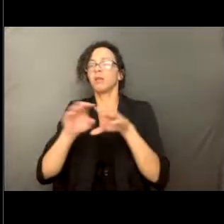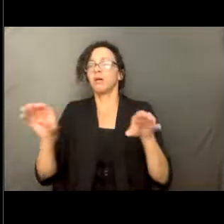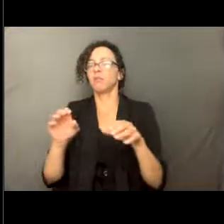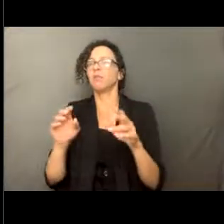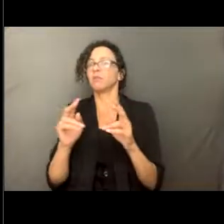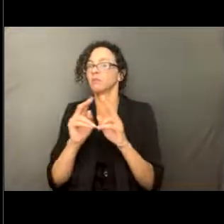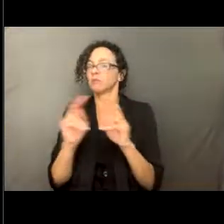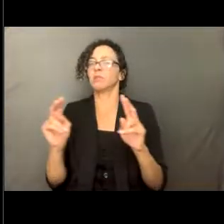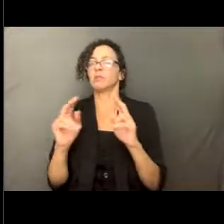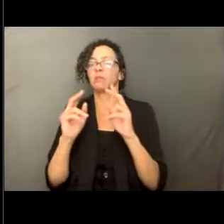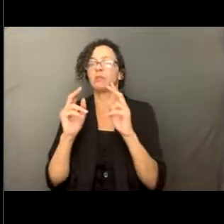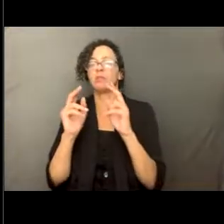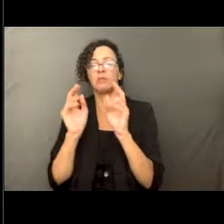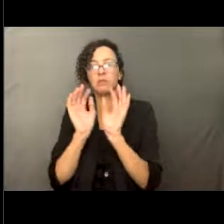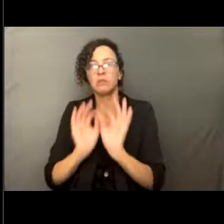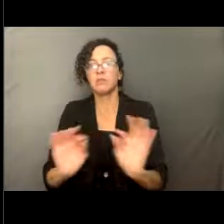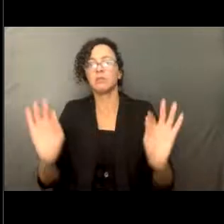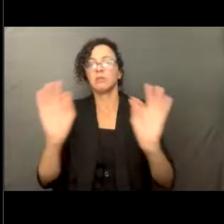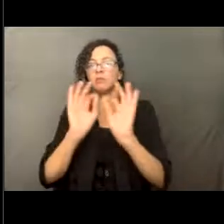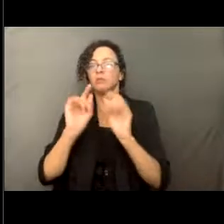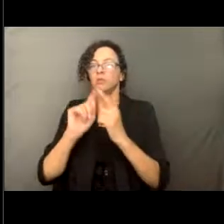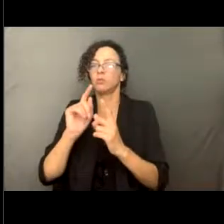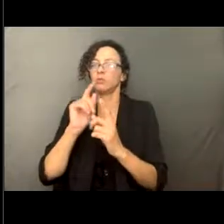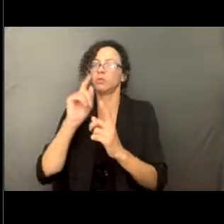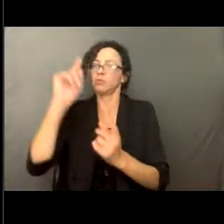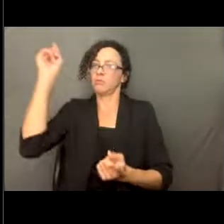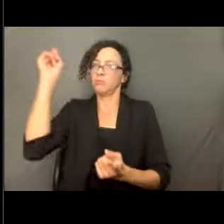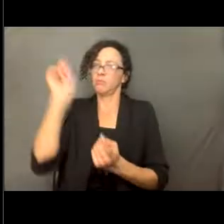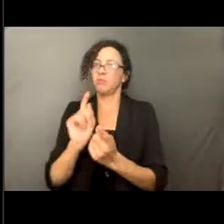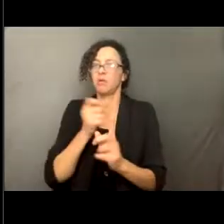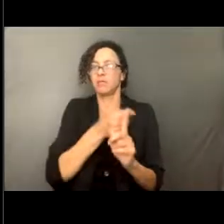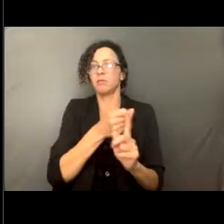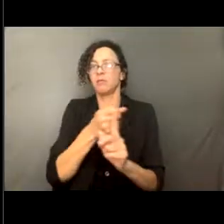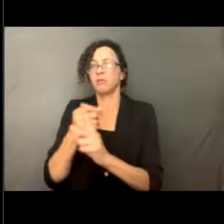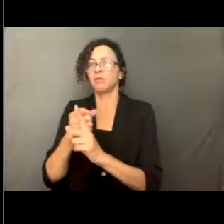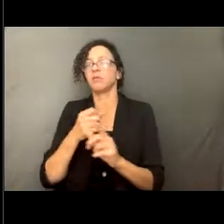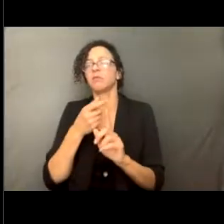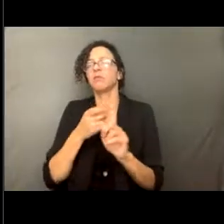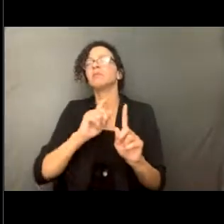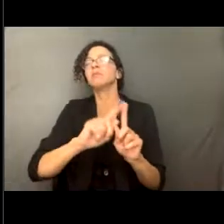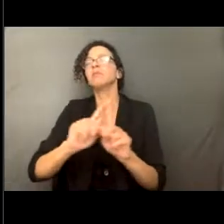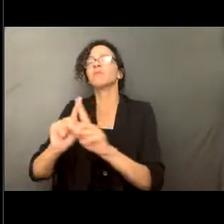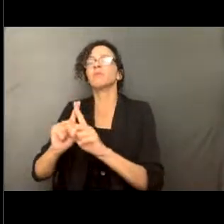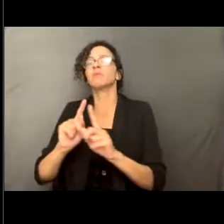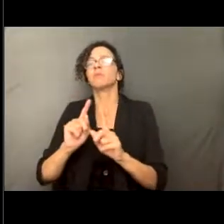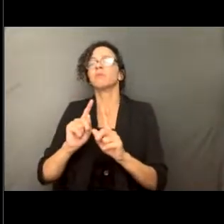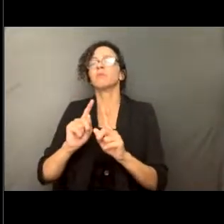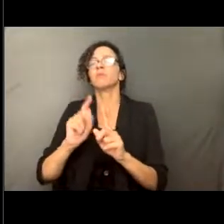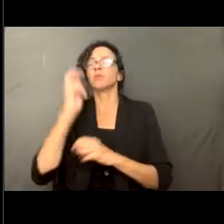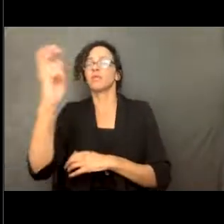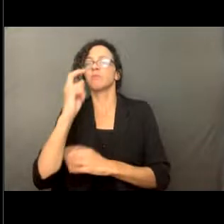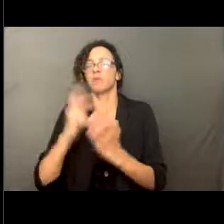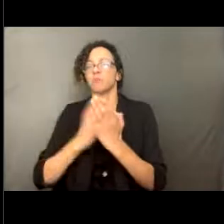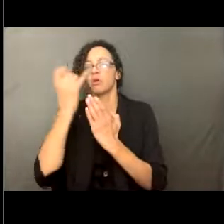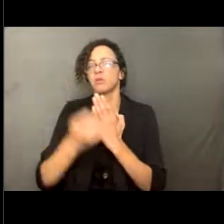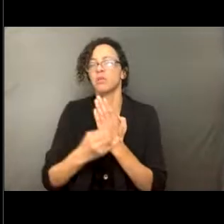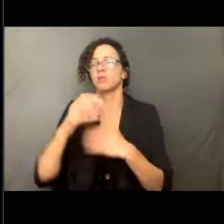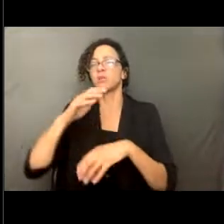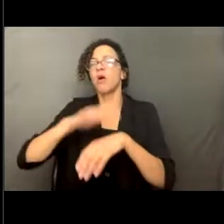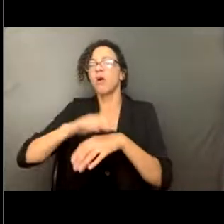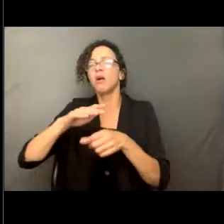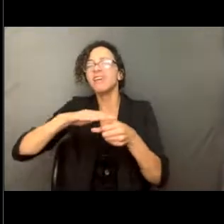potential benefits a transportation project can provide at a neighborhood level, which I think is much more real for a lot of